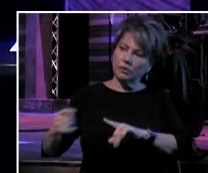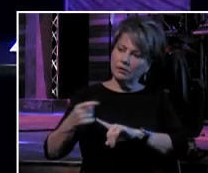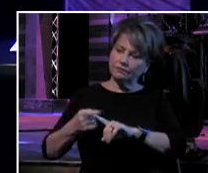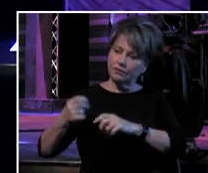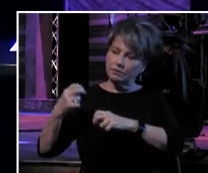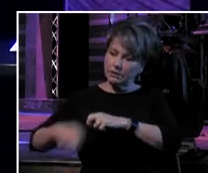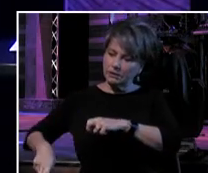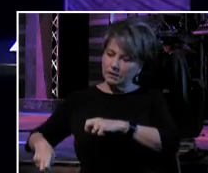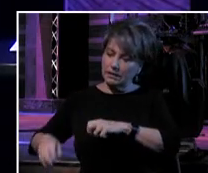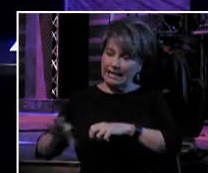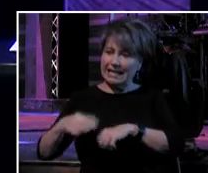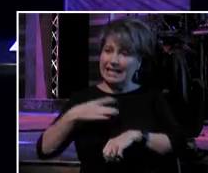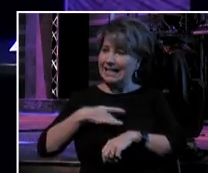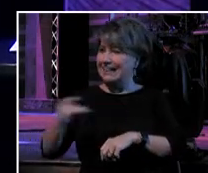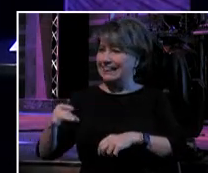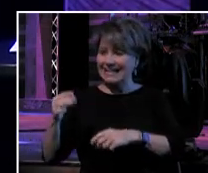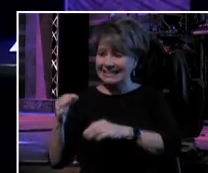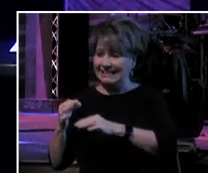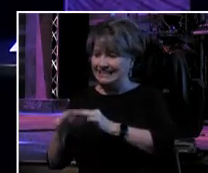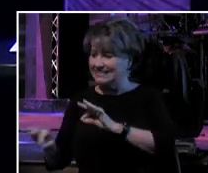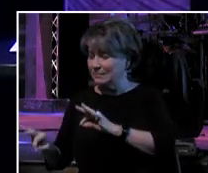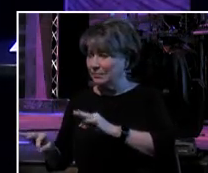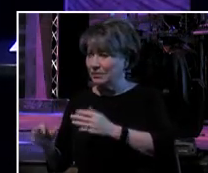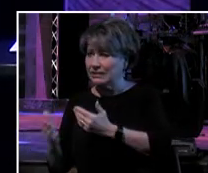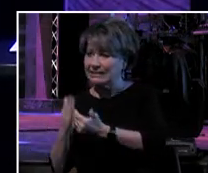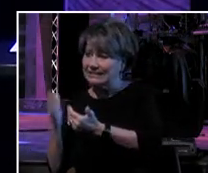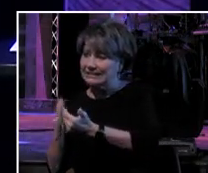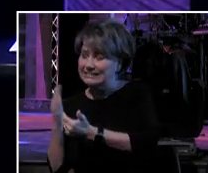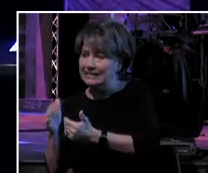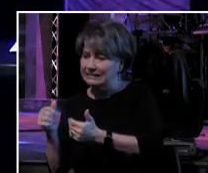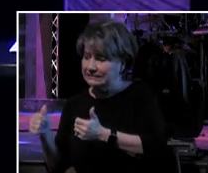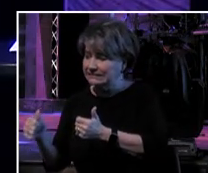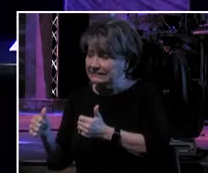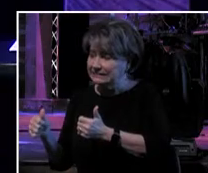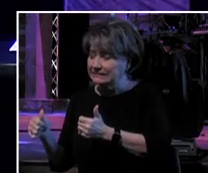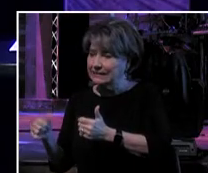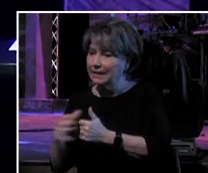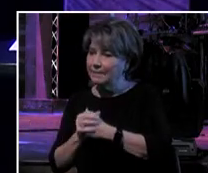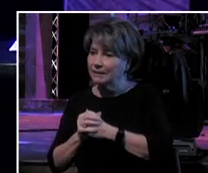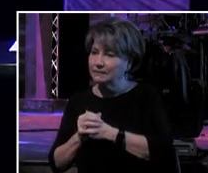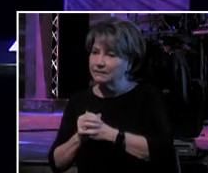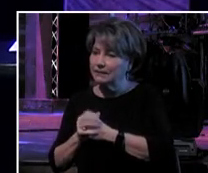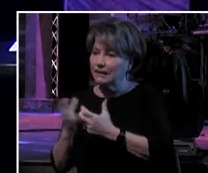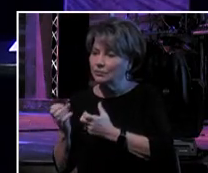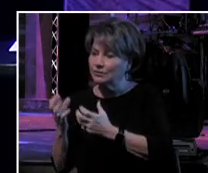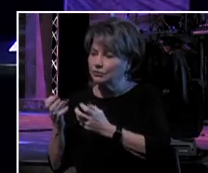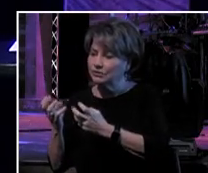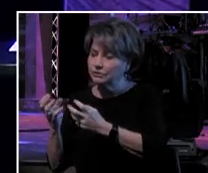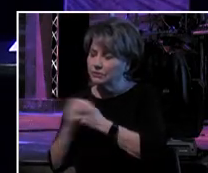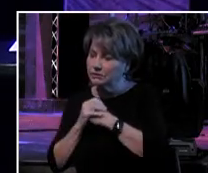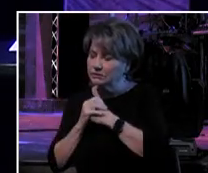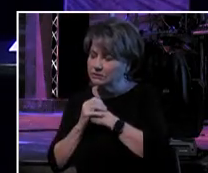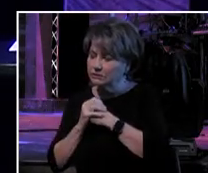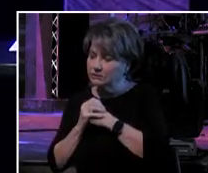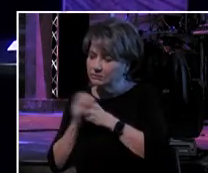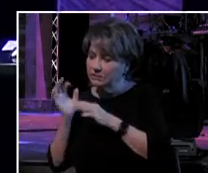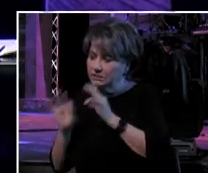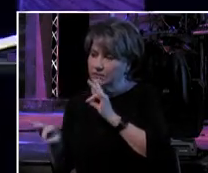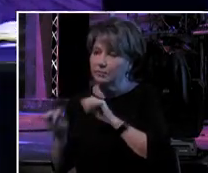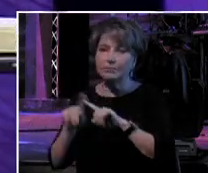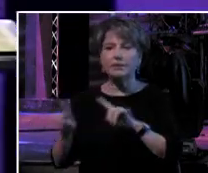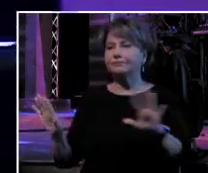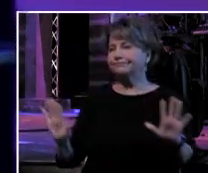easy. I just do. I mean, that easy button, I just wish it could be reality in so many areas of my life. But here's what I've